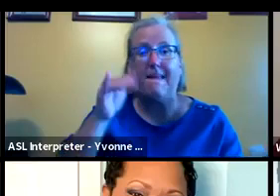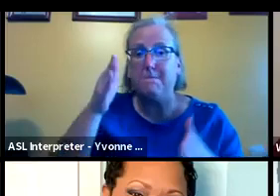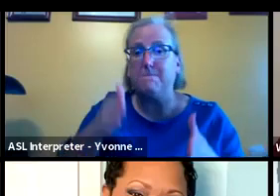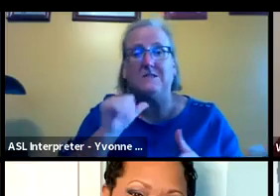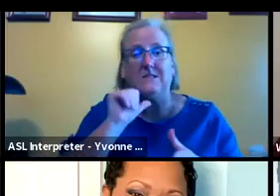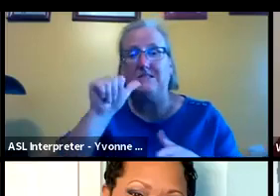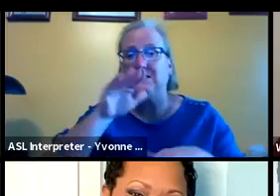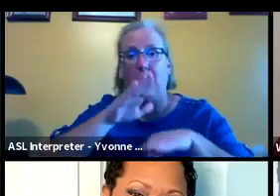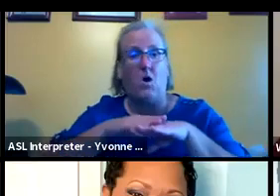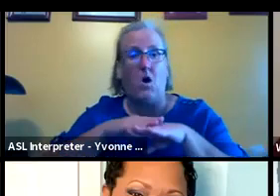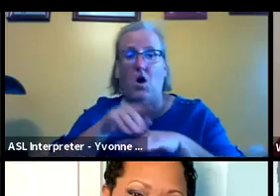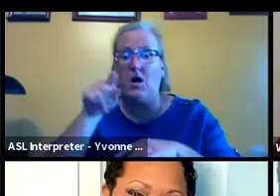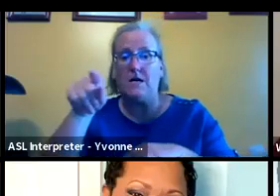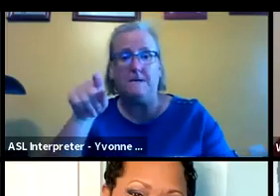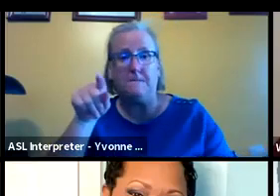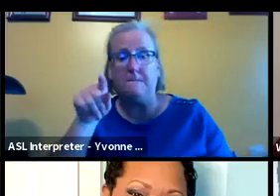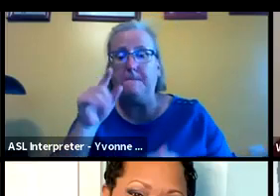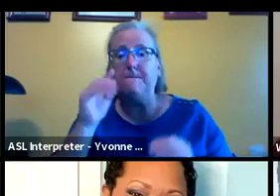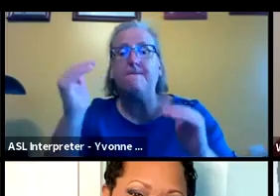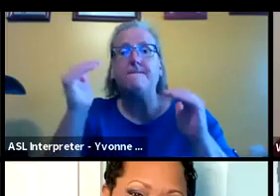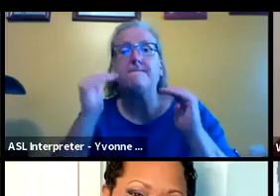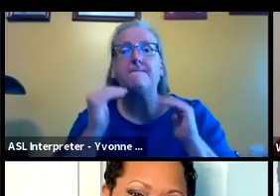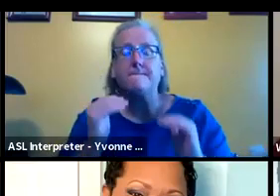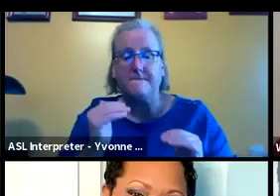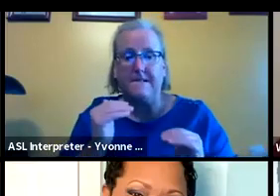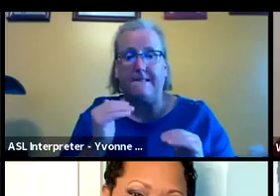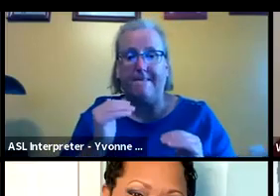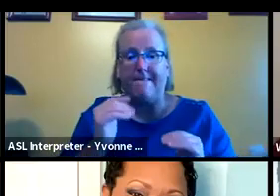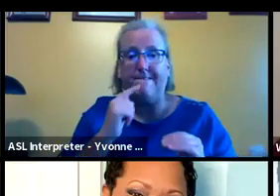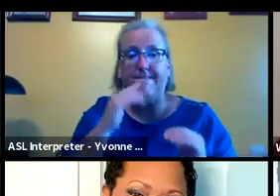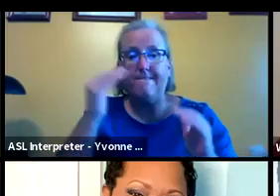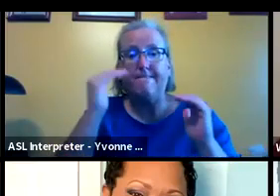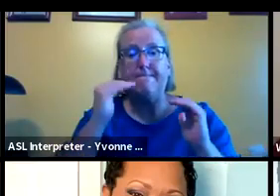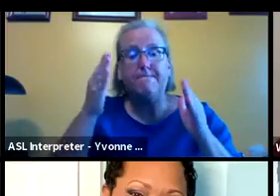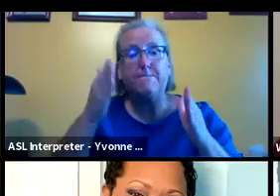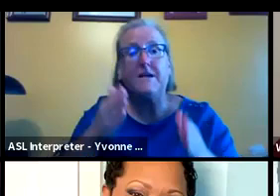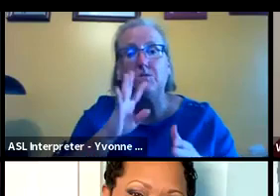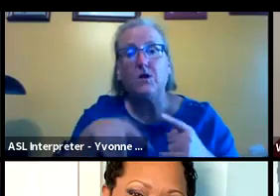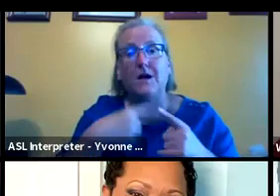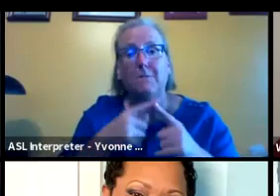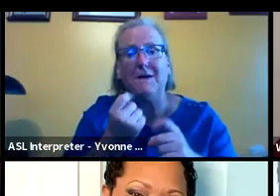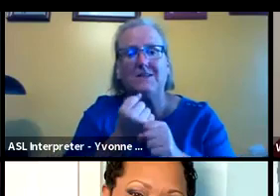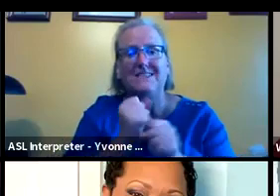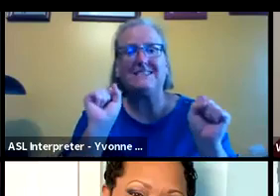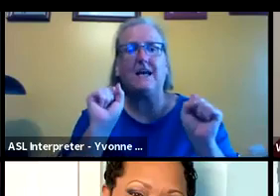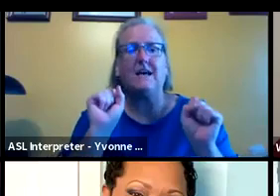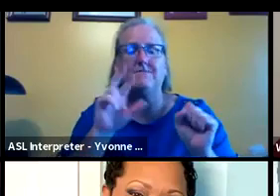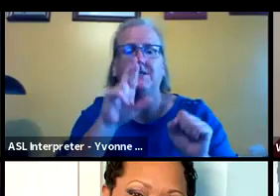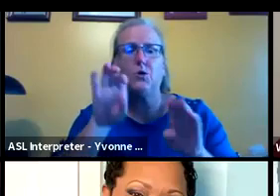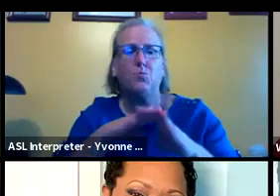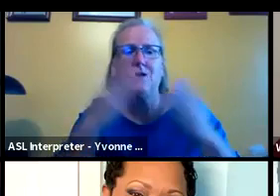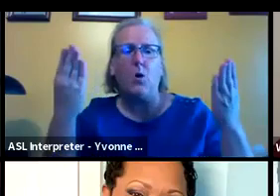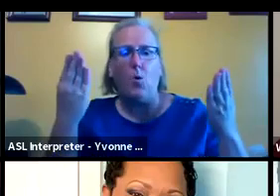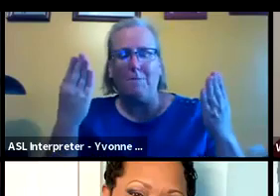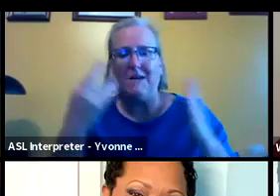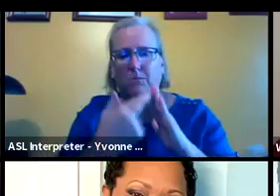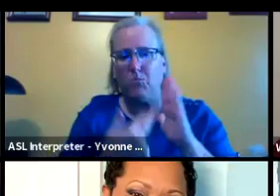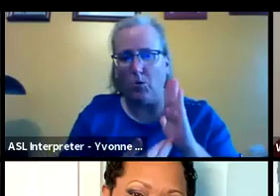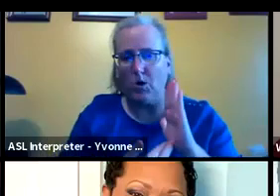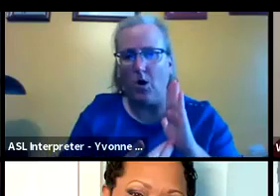on. Okay, I will move on. Our next person talking about safety reopening protocols is Elizabeth